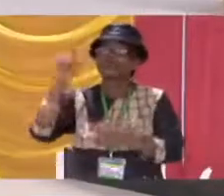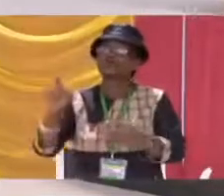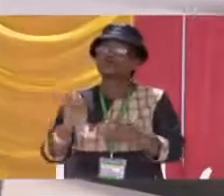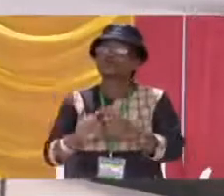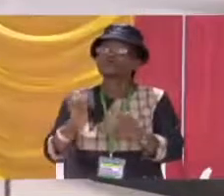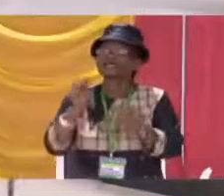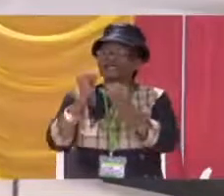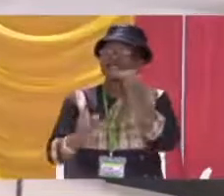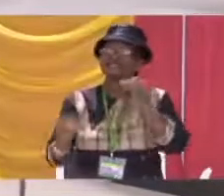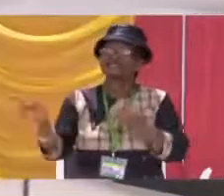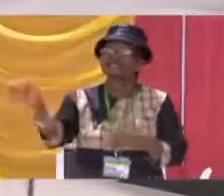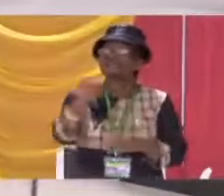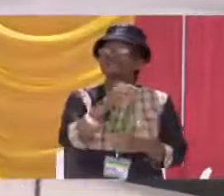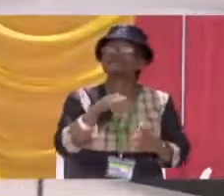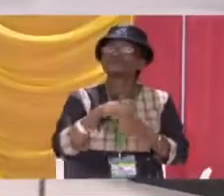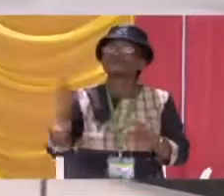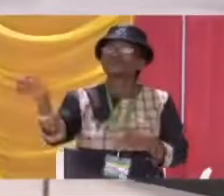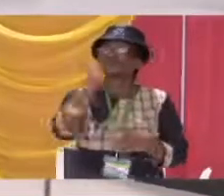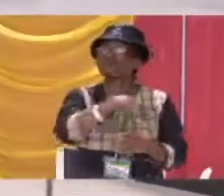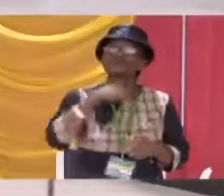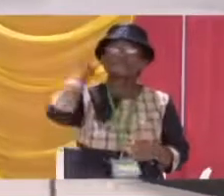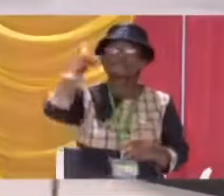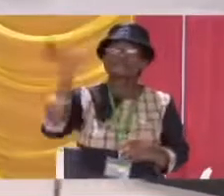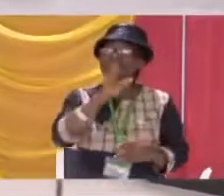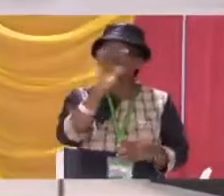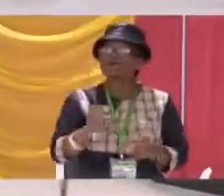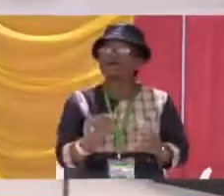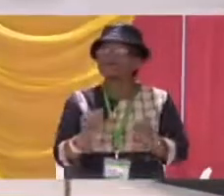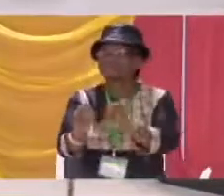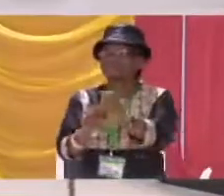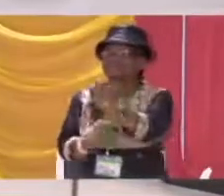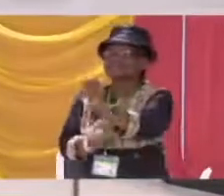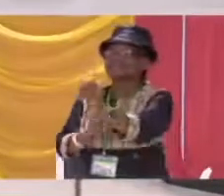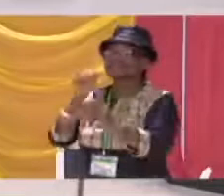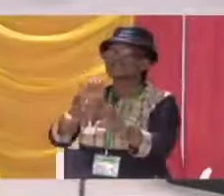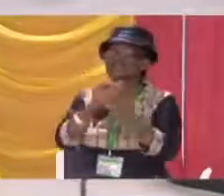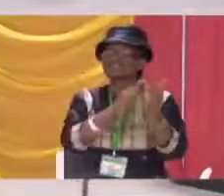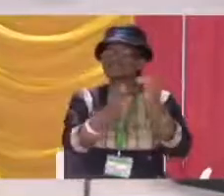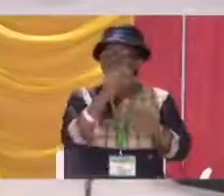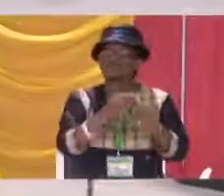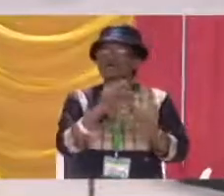You will never backslide. And God will never